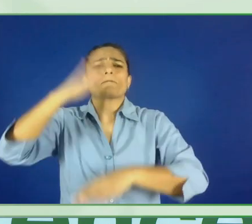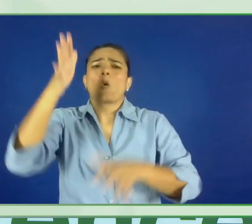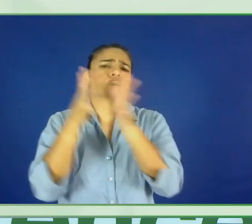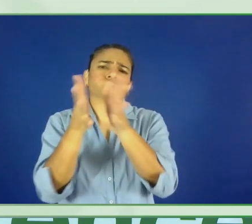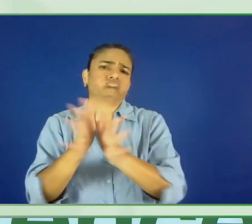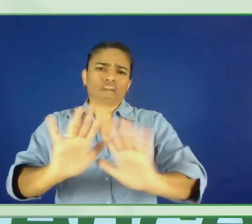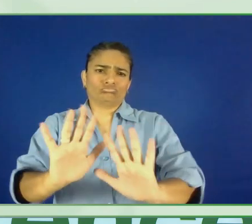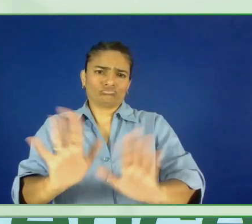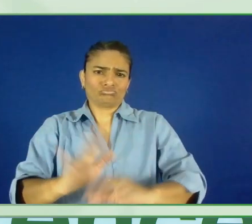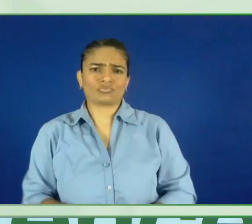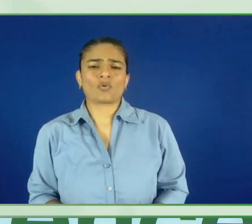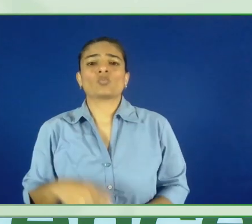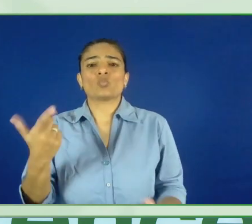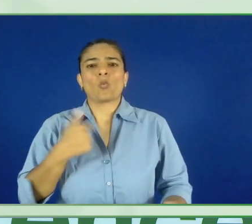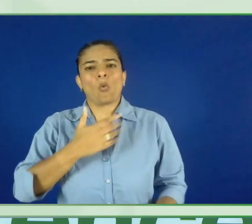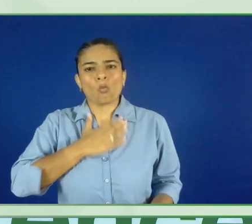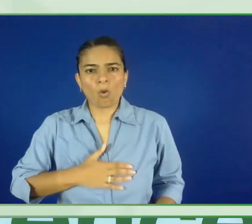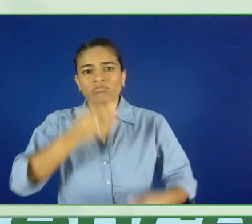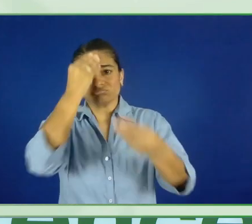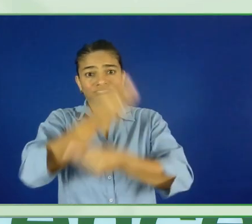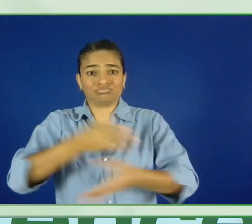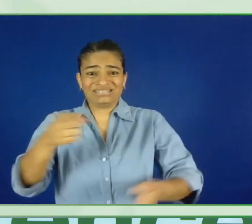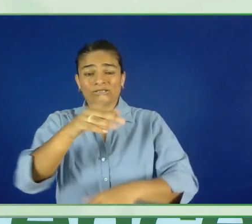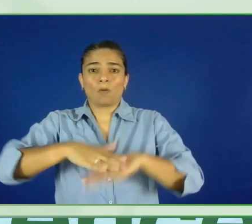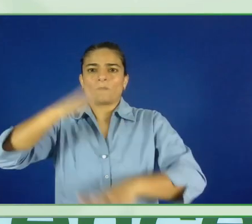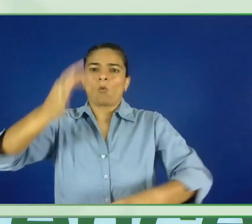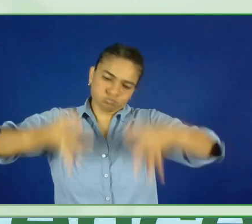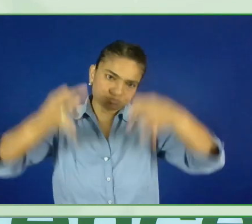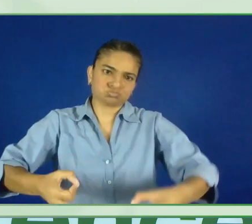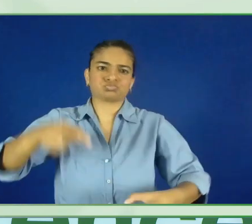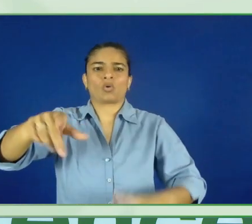Disability Summit in Berlin in a month's time.